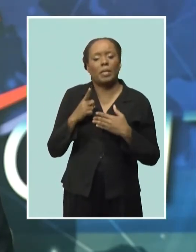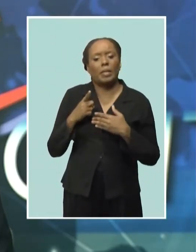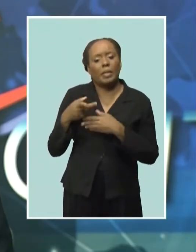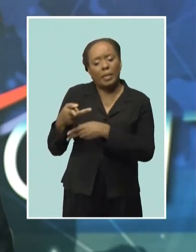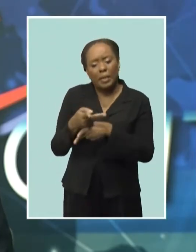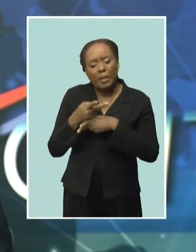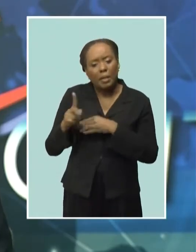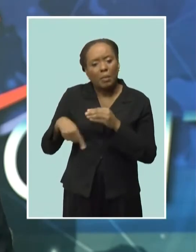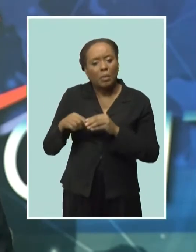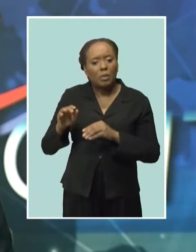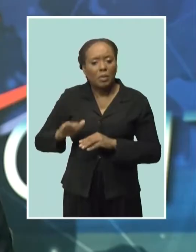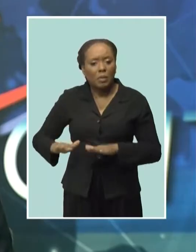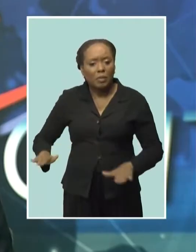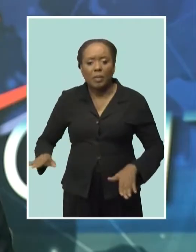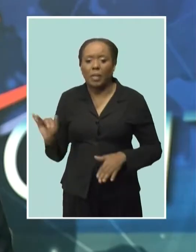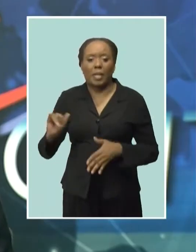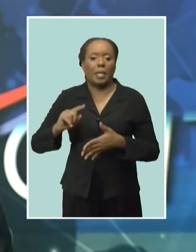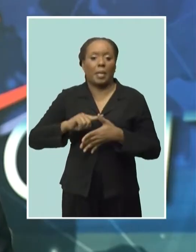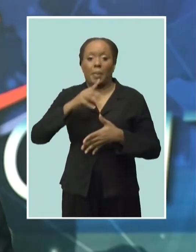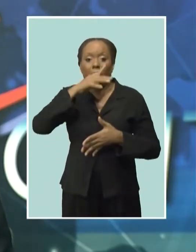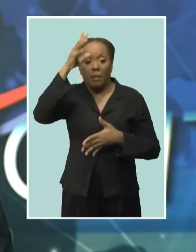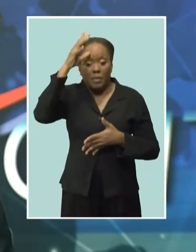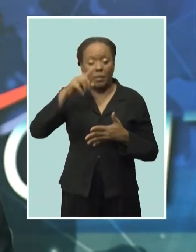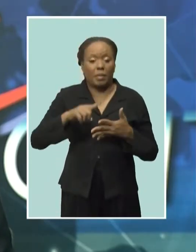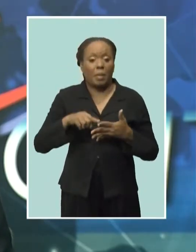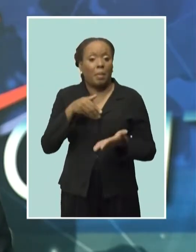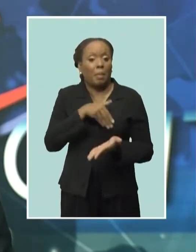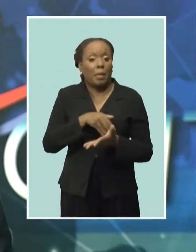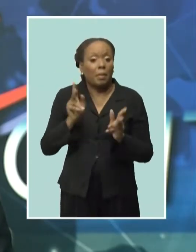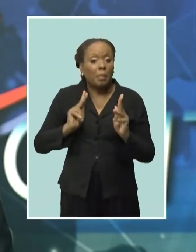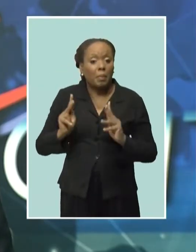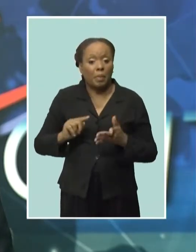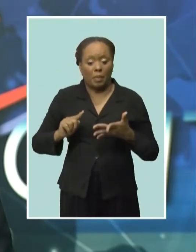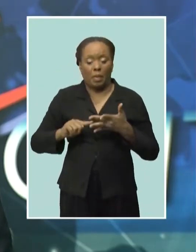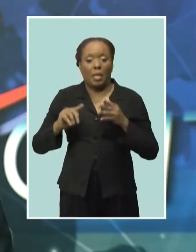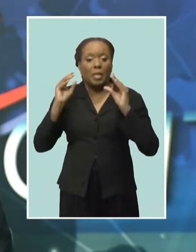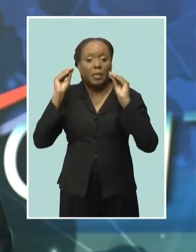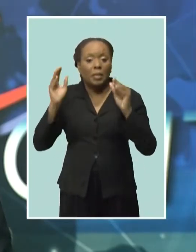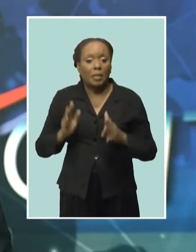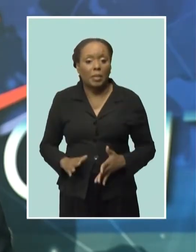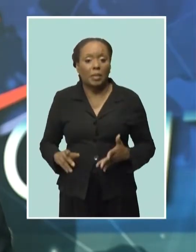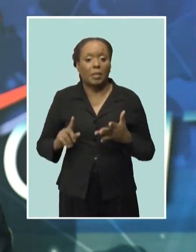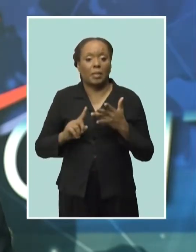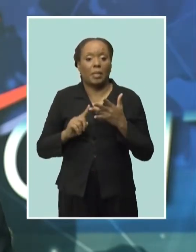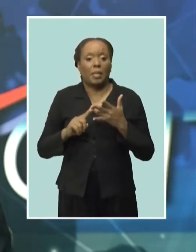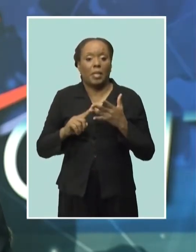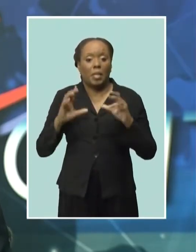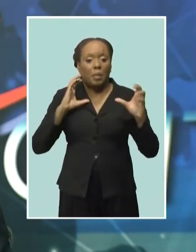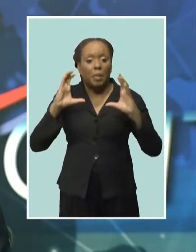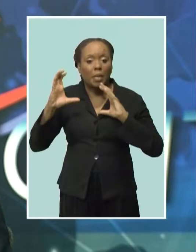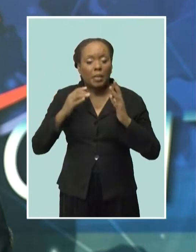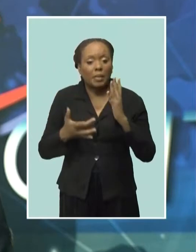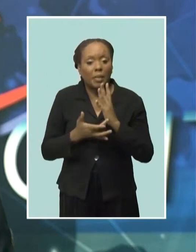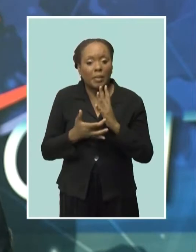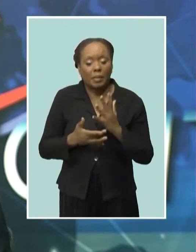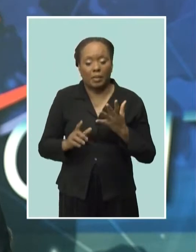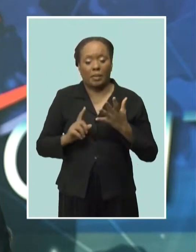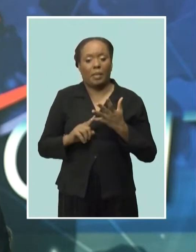includes parents, medical practitioners, teachers, and even internet providers and telecommunication